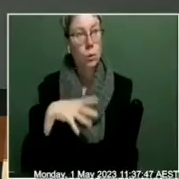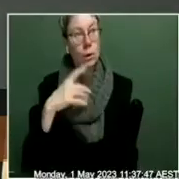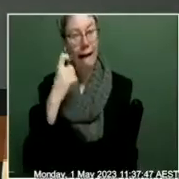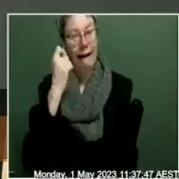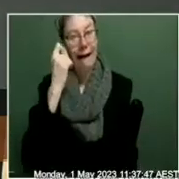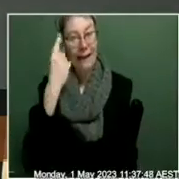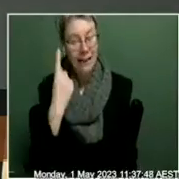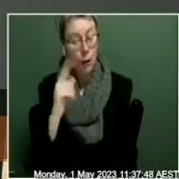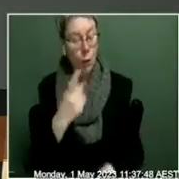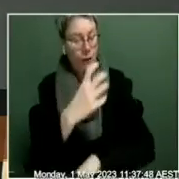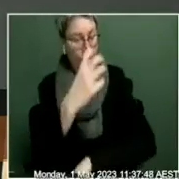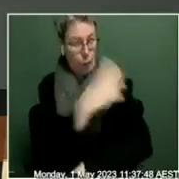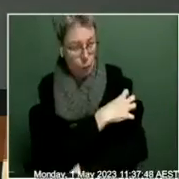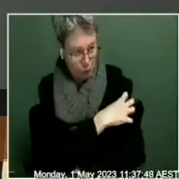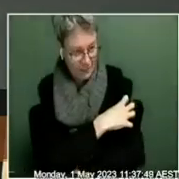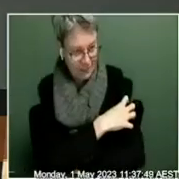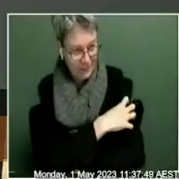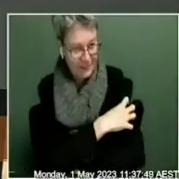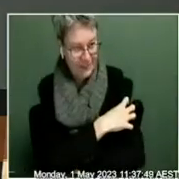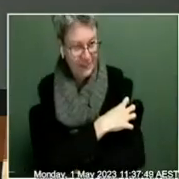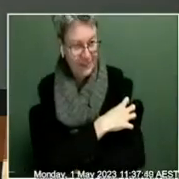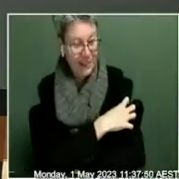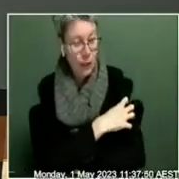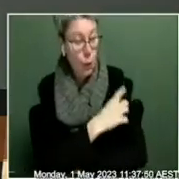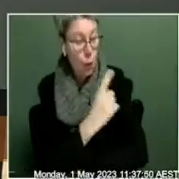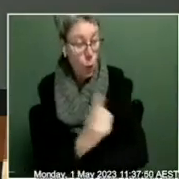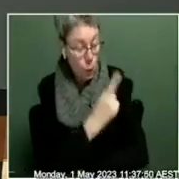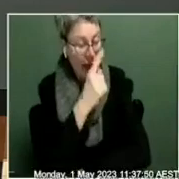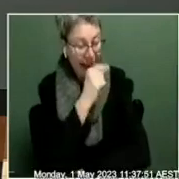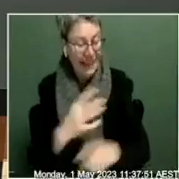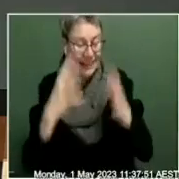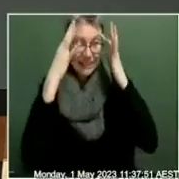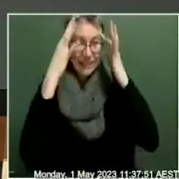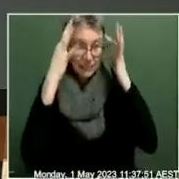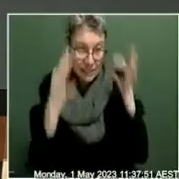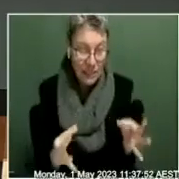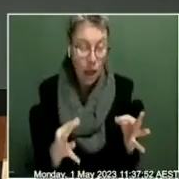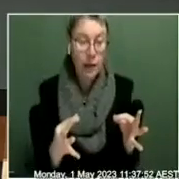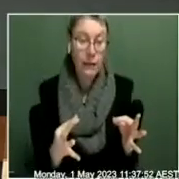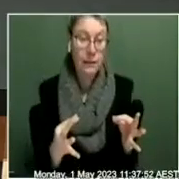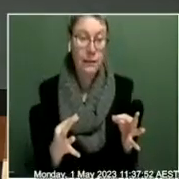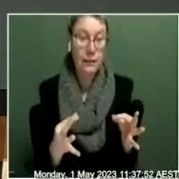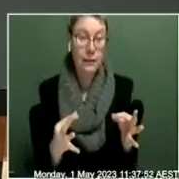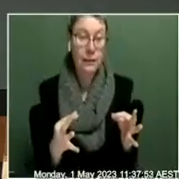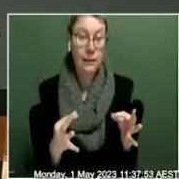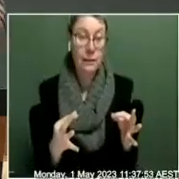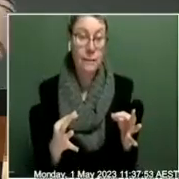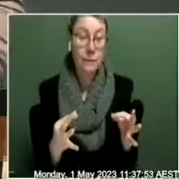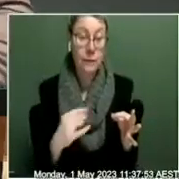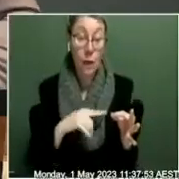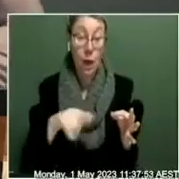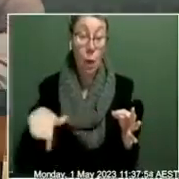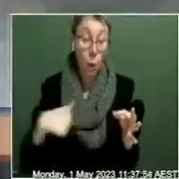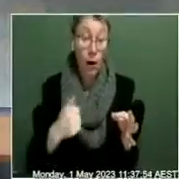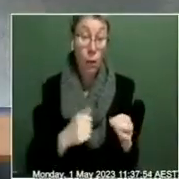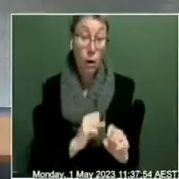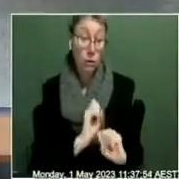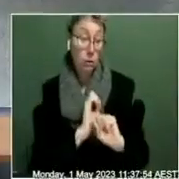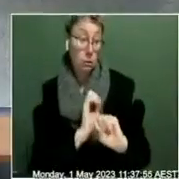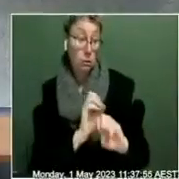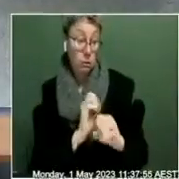systemic recommendations for reform, and this is why we're asking the questions. So I just want to be clear on that. Thank you. Thank you,